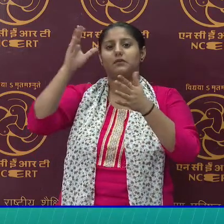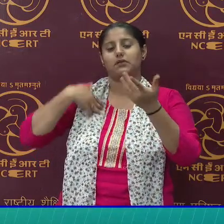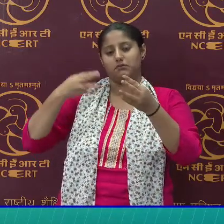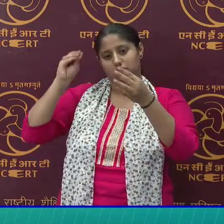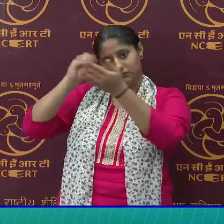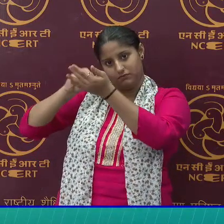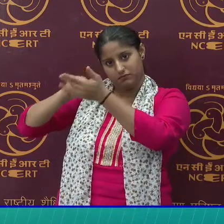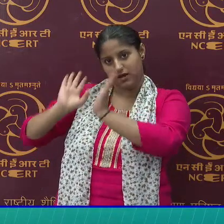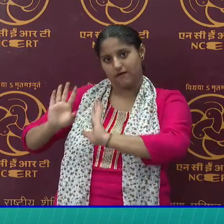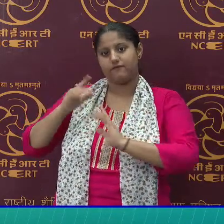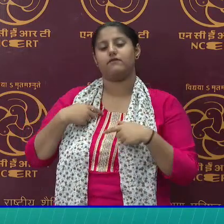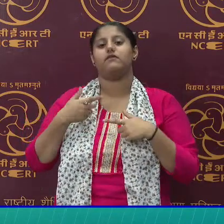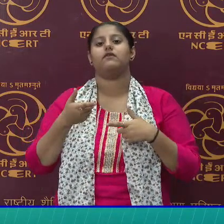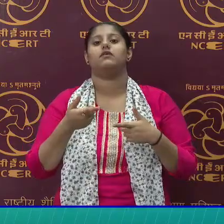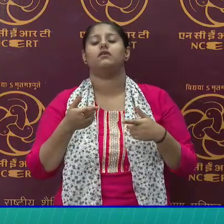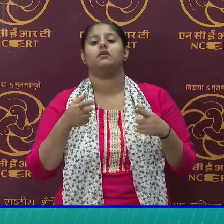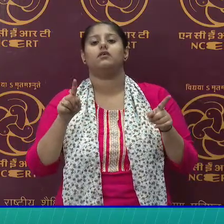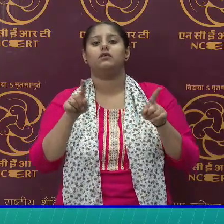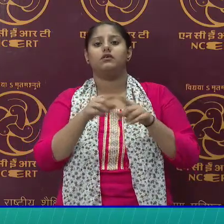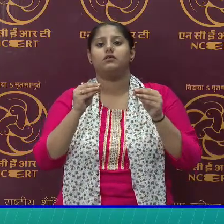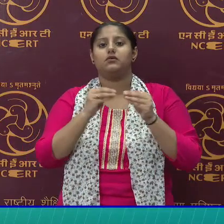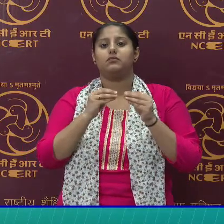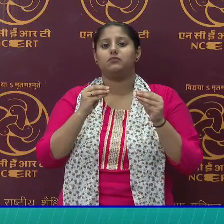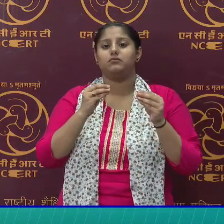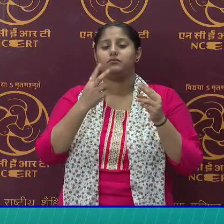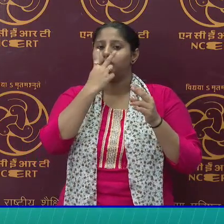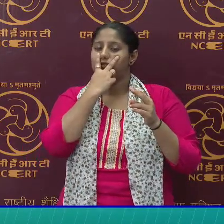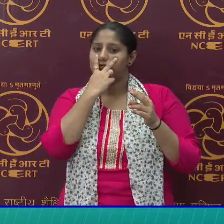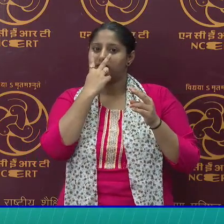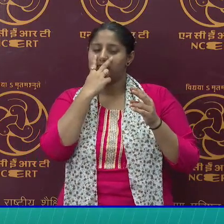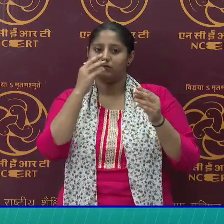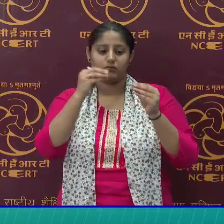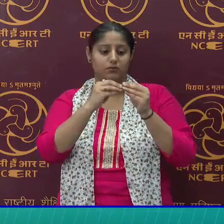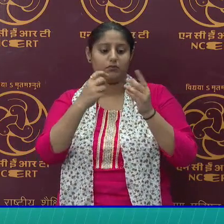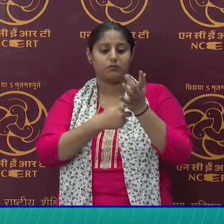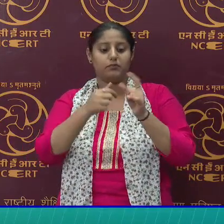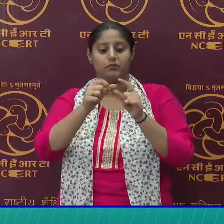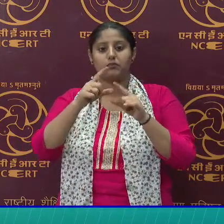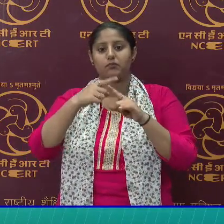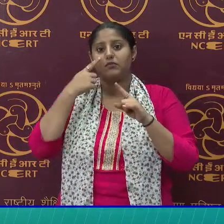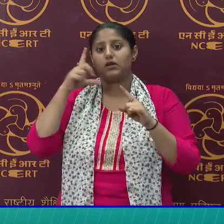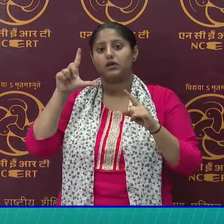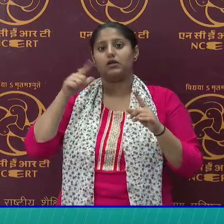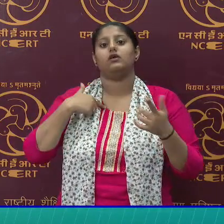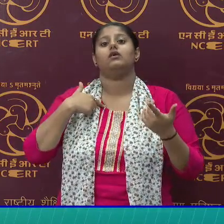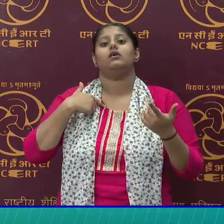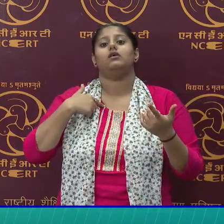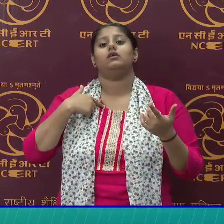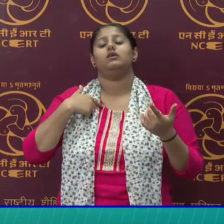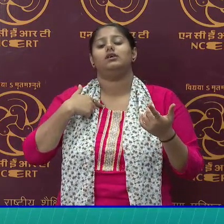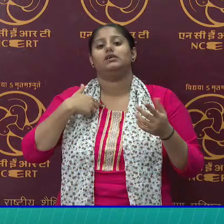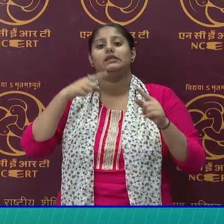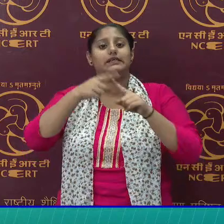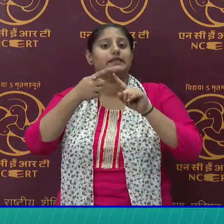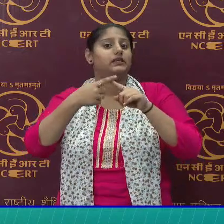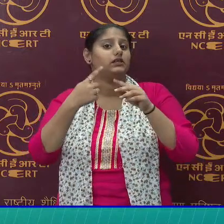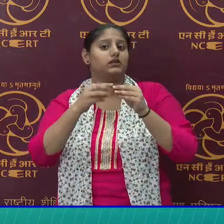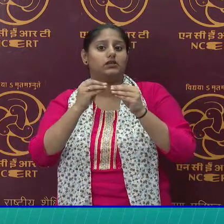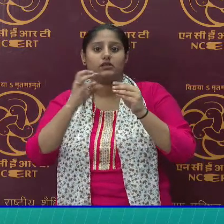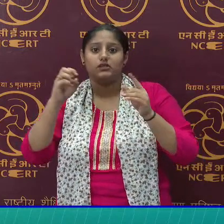children, they get Braille textbooks, but may not get other reading